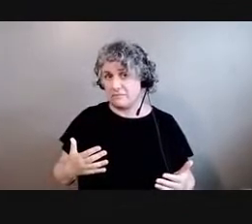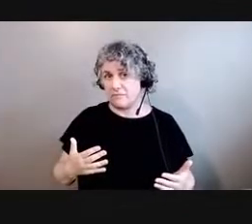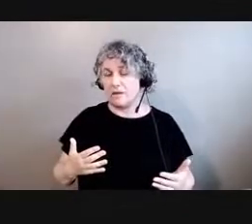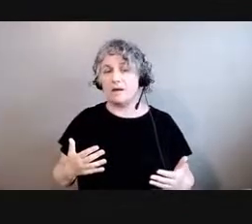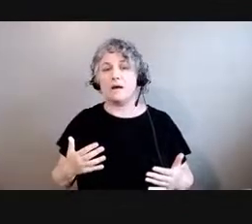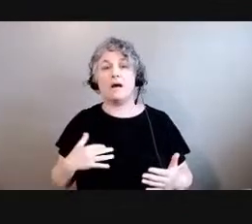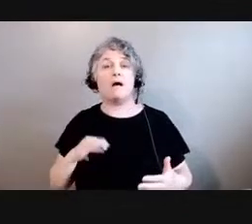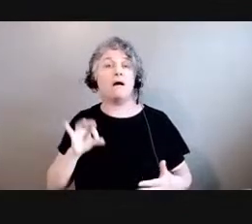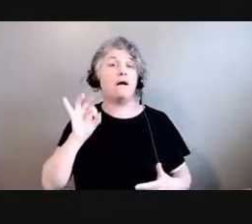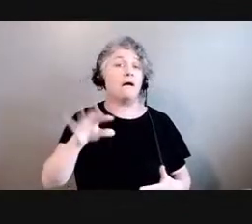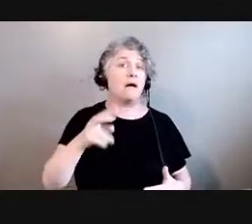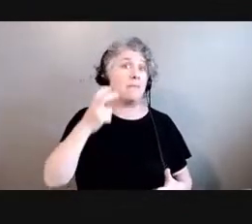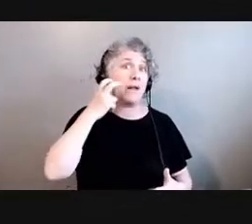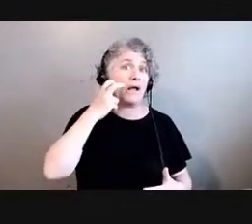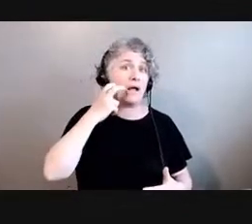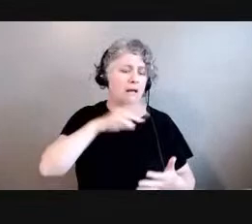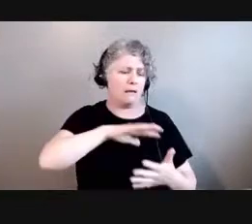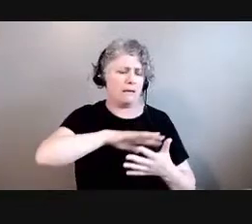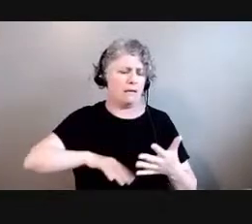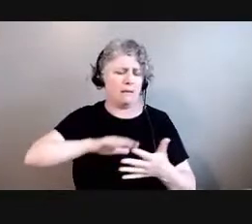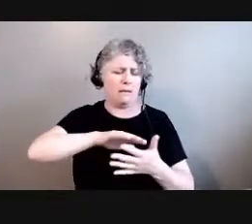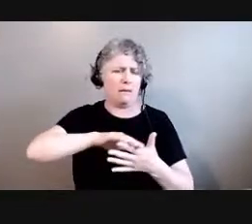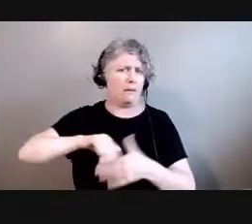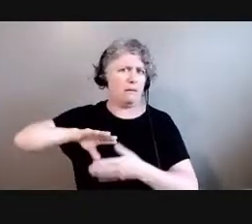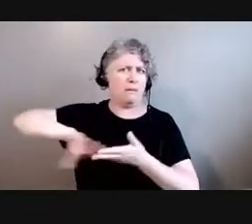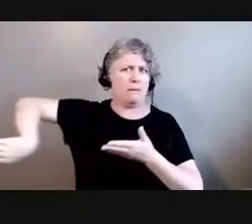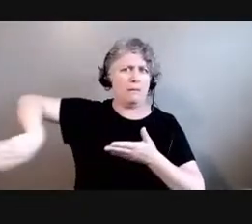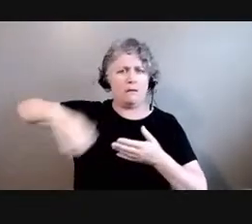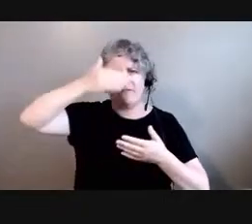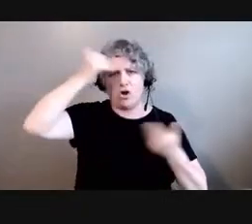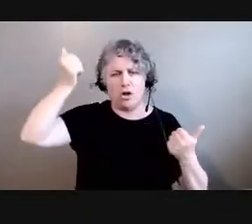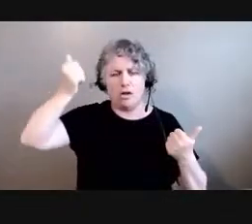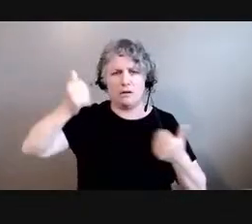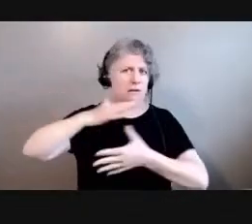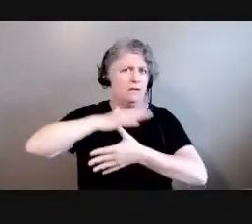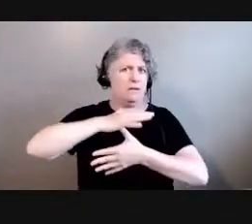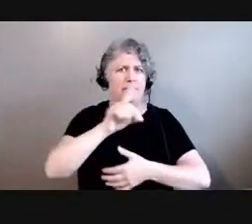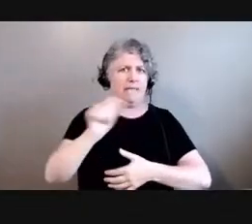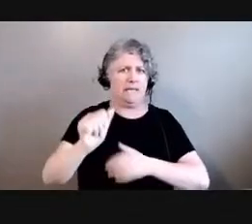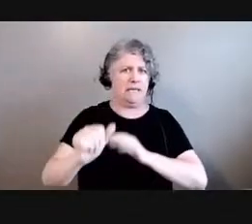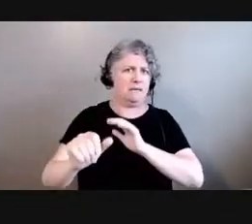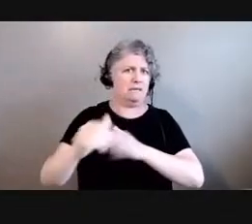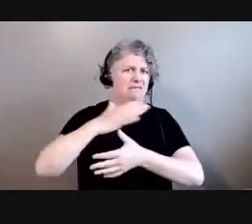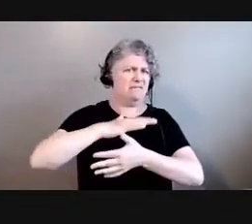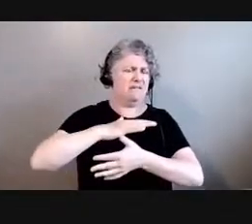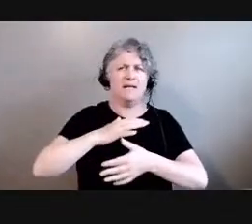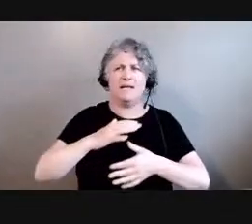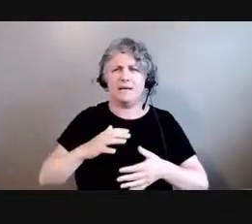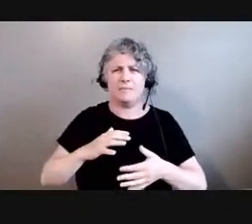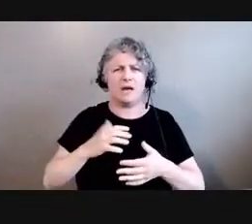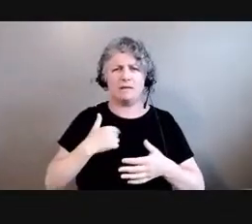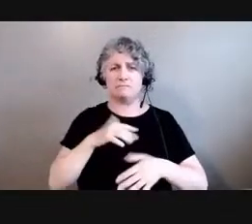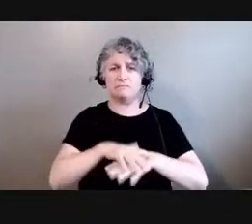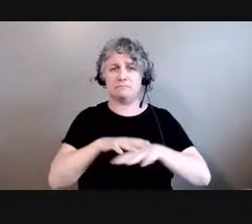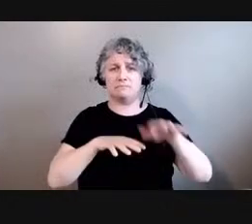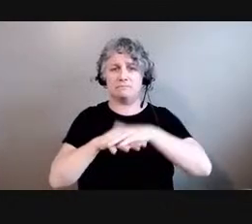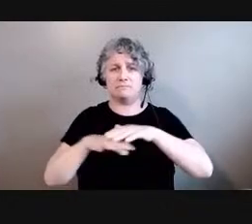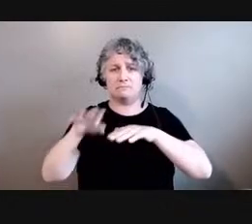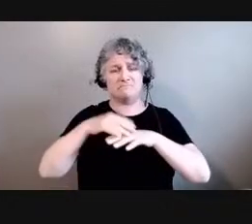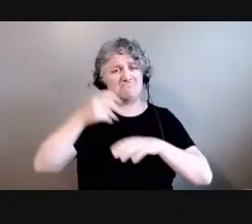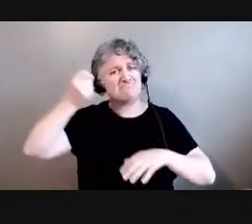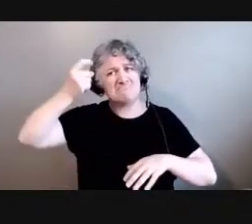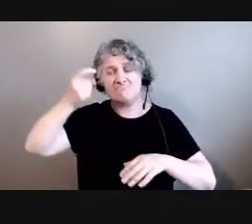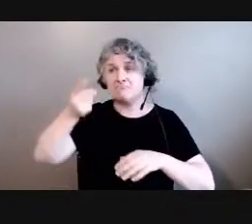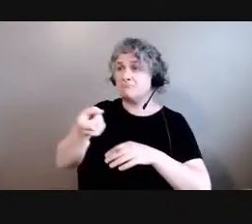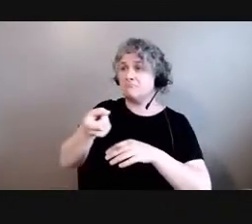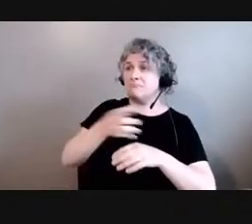gets forgotten about. And so when we think about who we're putting on these committees, number one, the committee doesn't have to be 30 people, but also